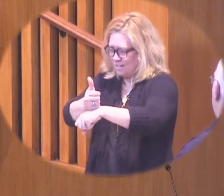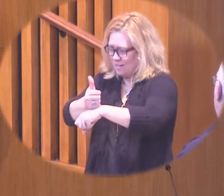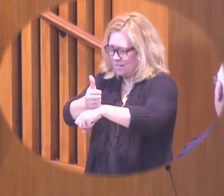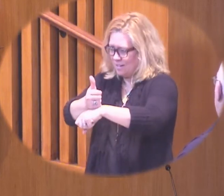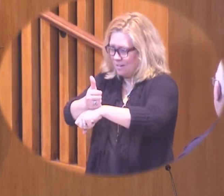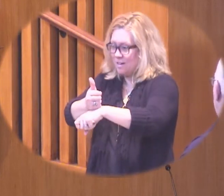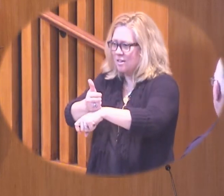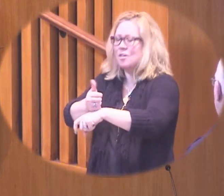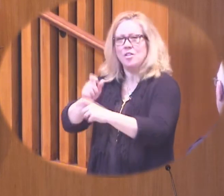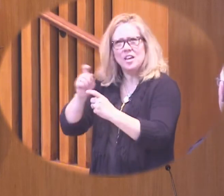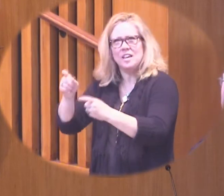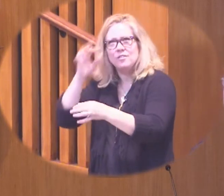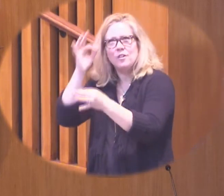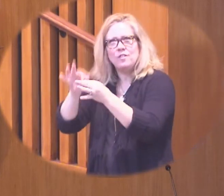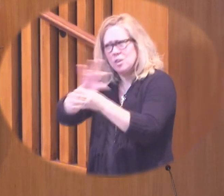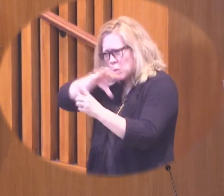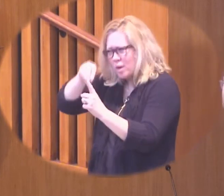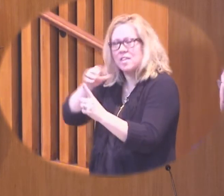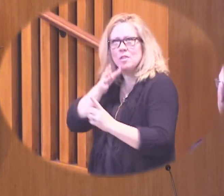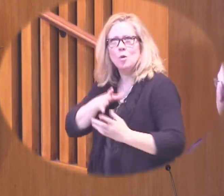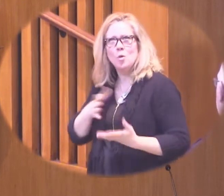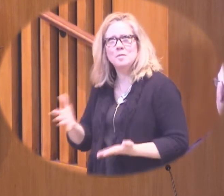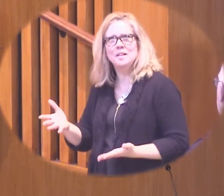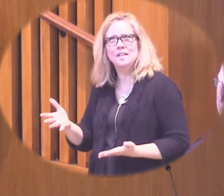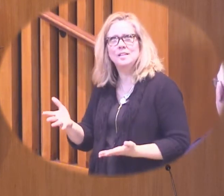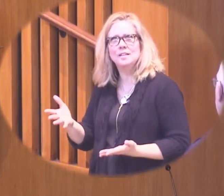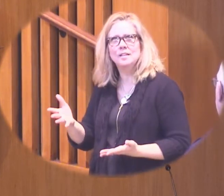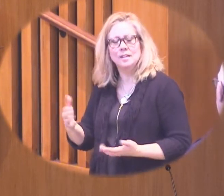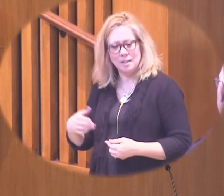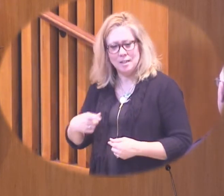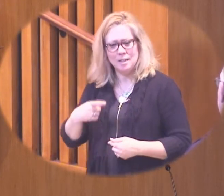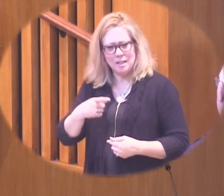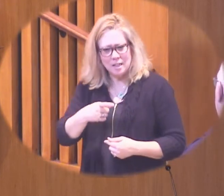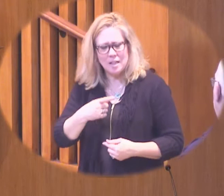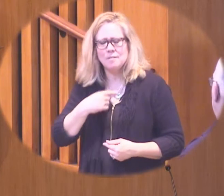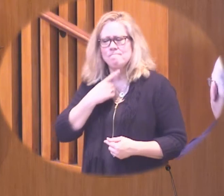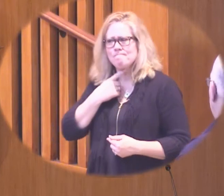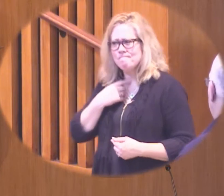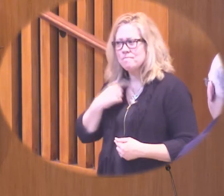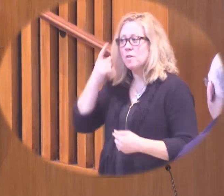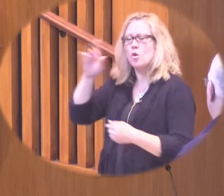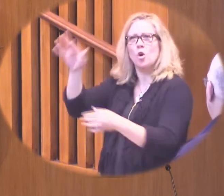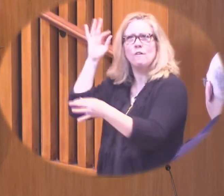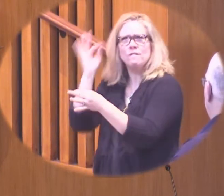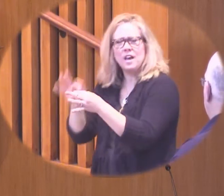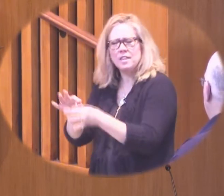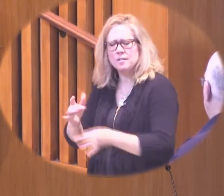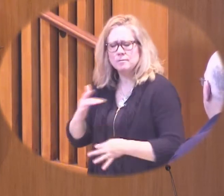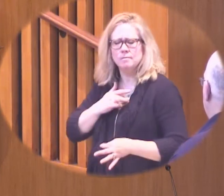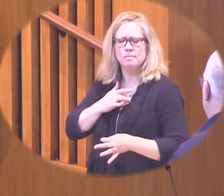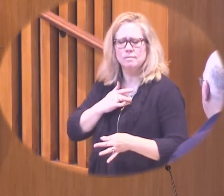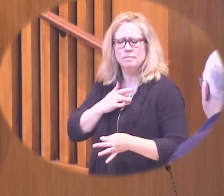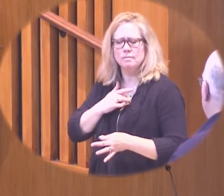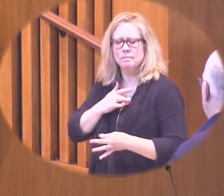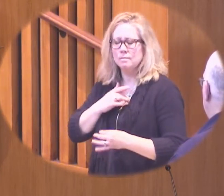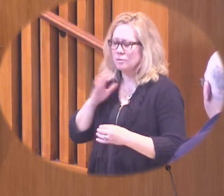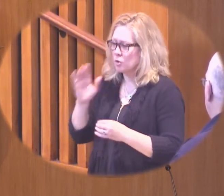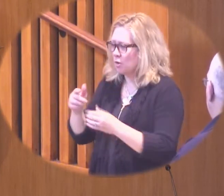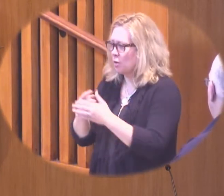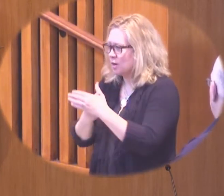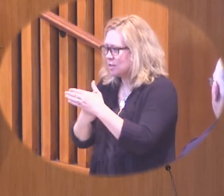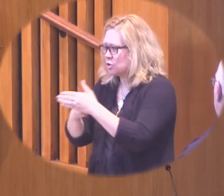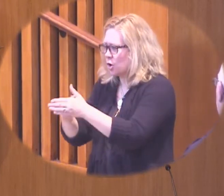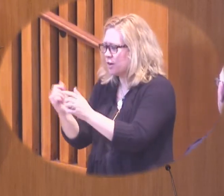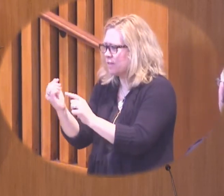her, and so ardently did he thirst for her faith that he kindled in her the fire